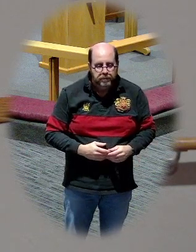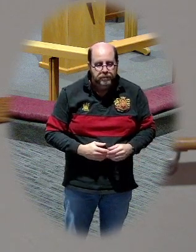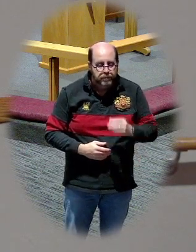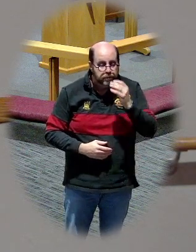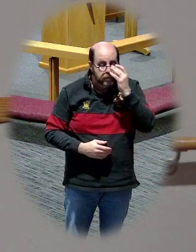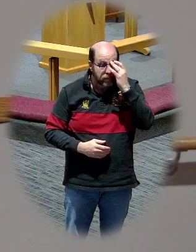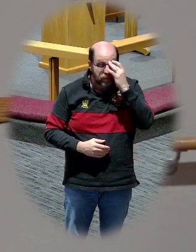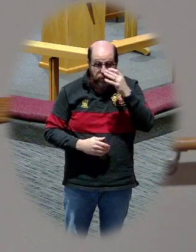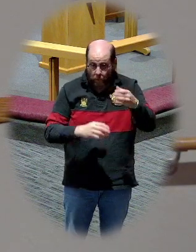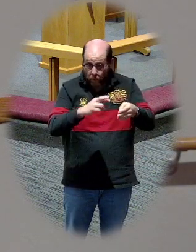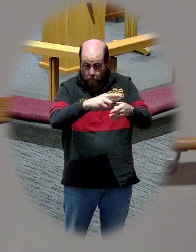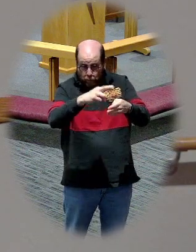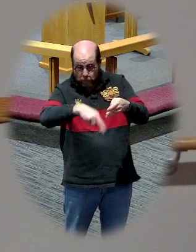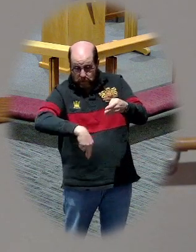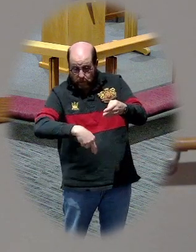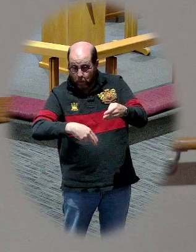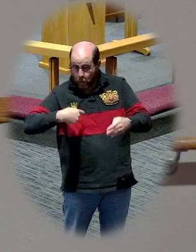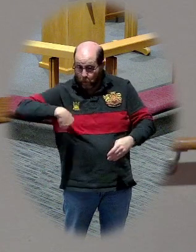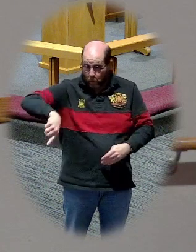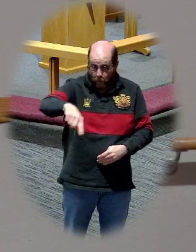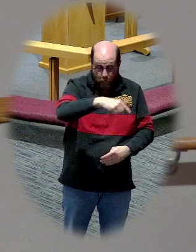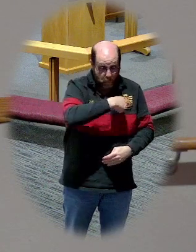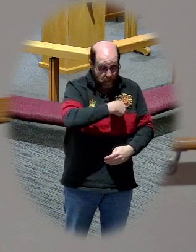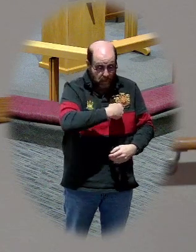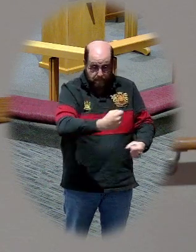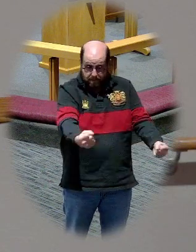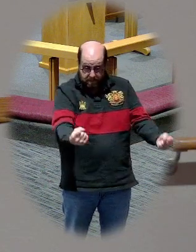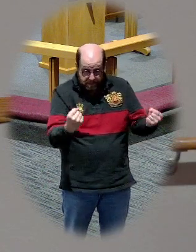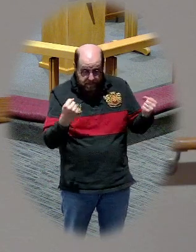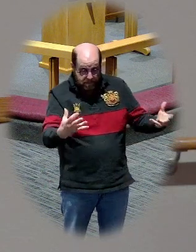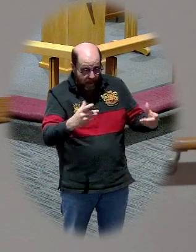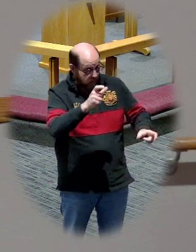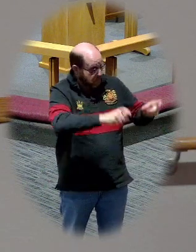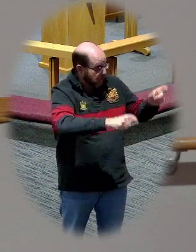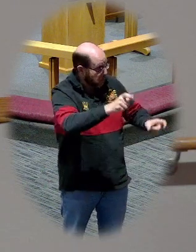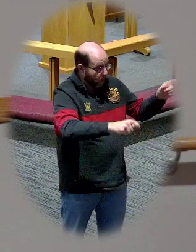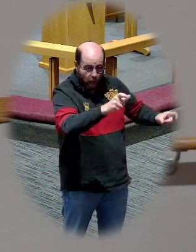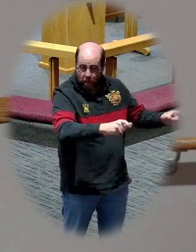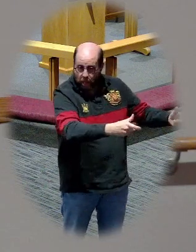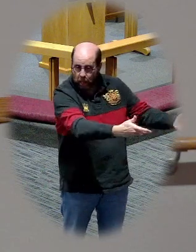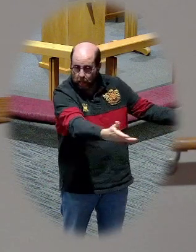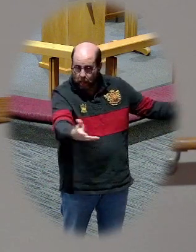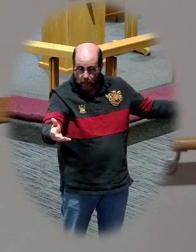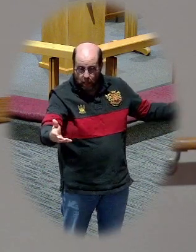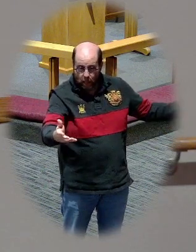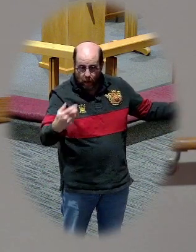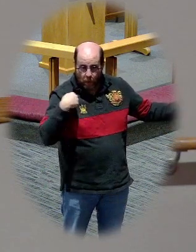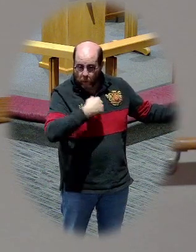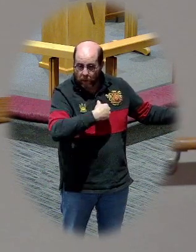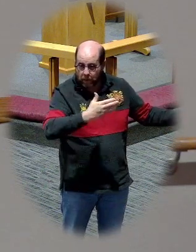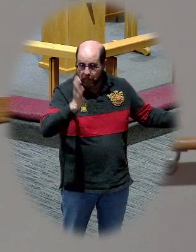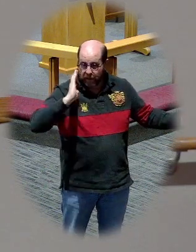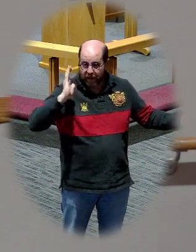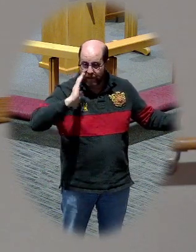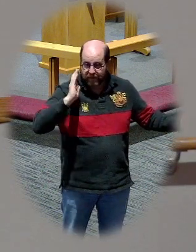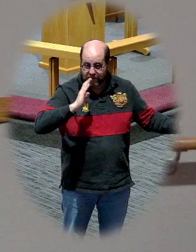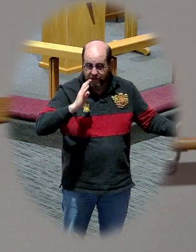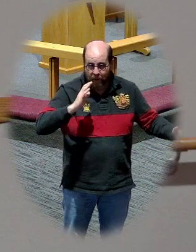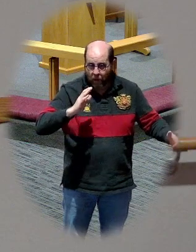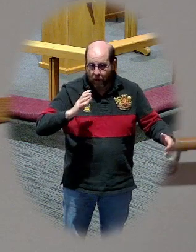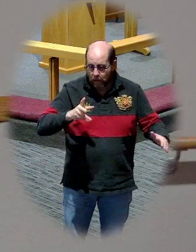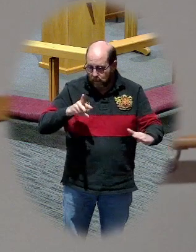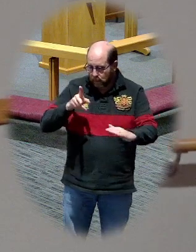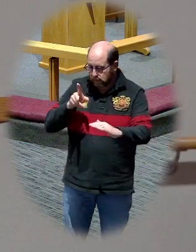And as a result, we who are many, we who were once cut off from the people of